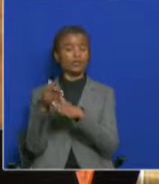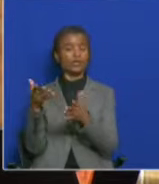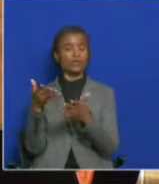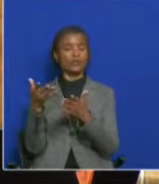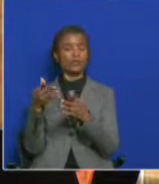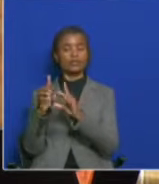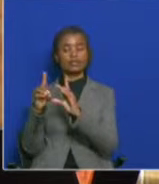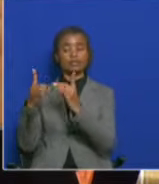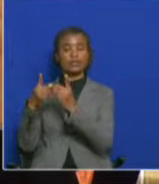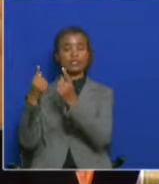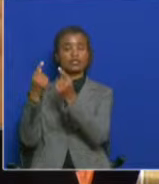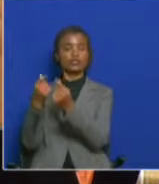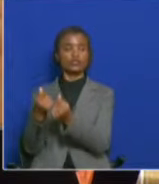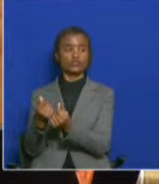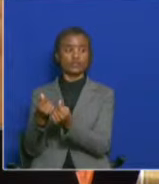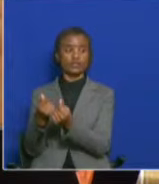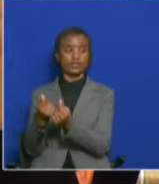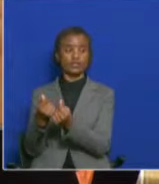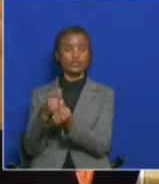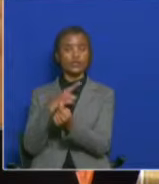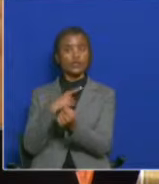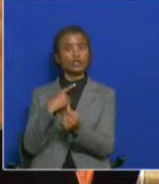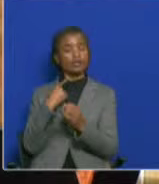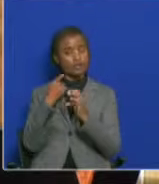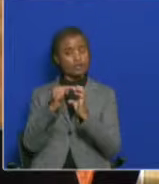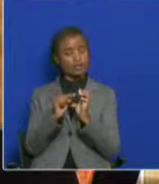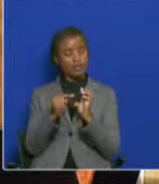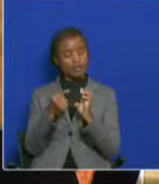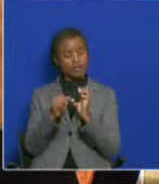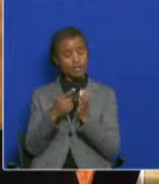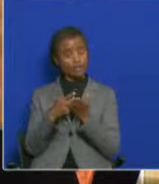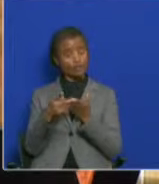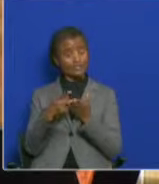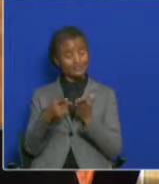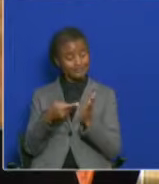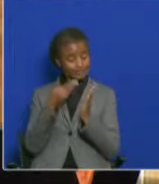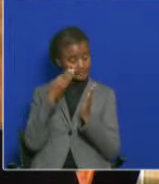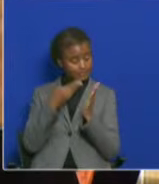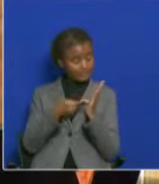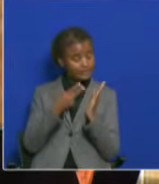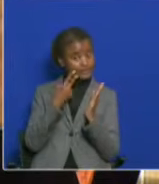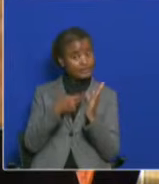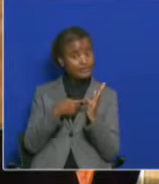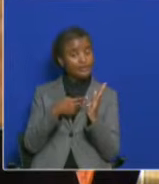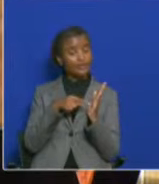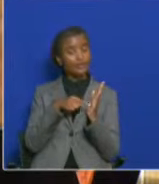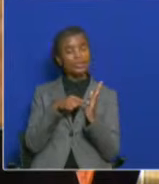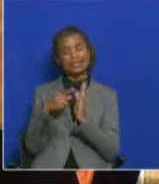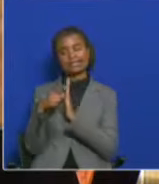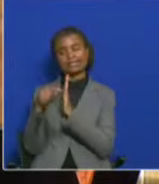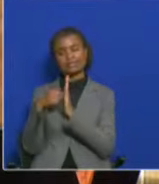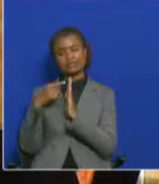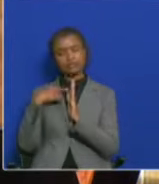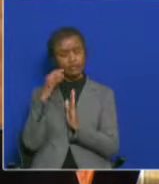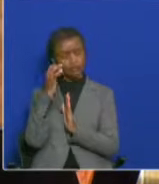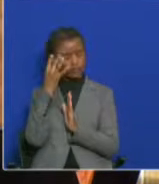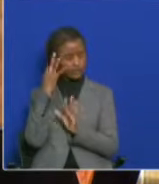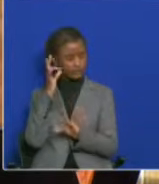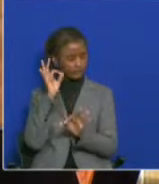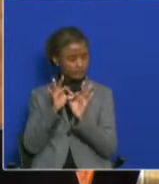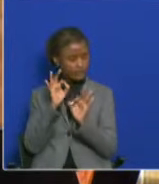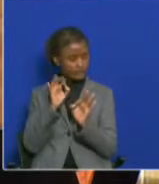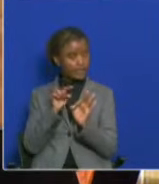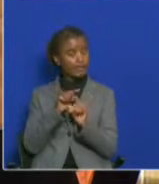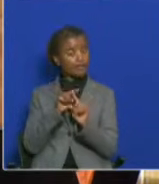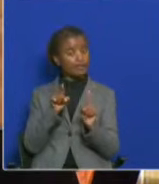address. I've forgotten the exact date now, but I will provide it to you, the date when he was